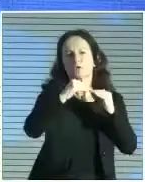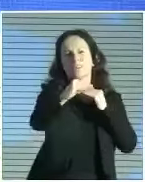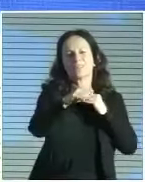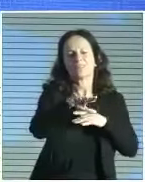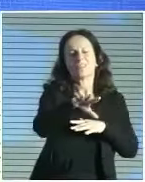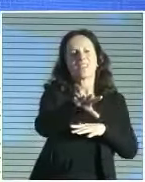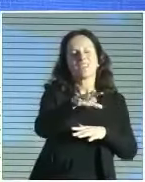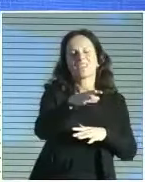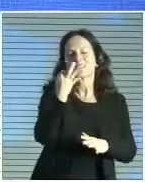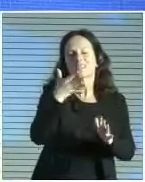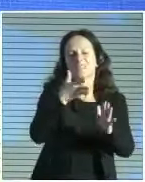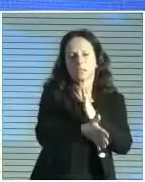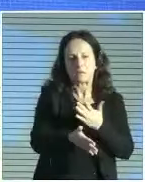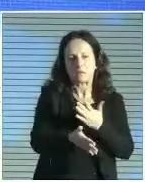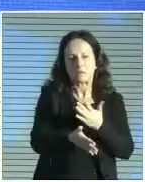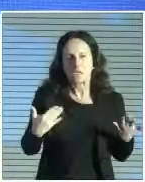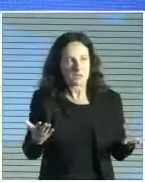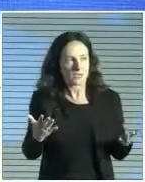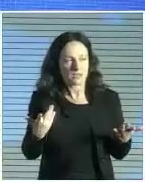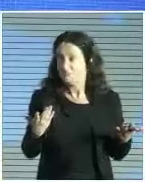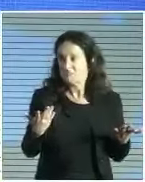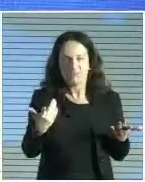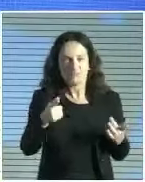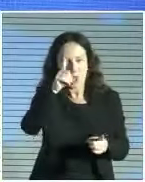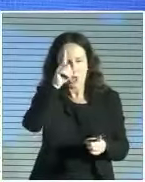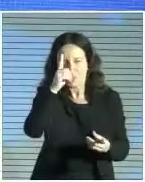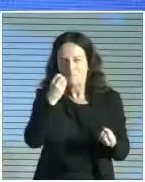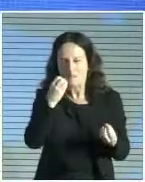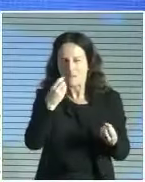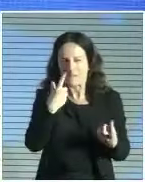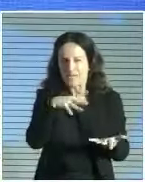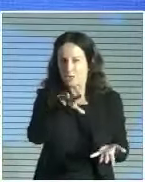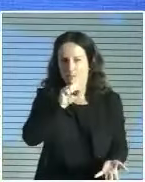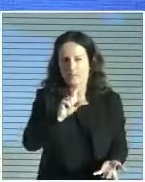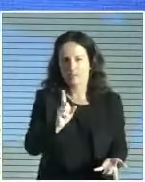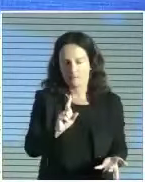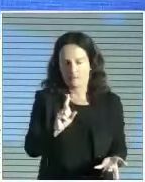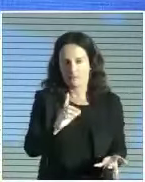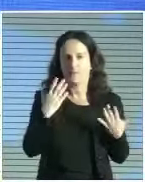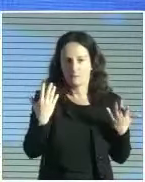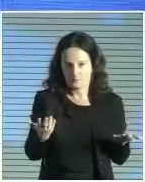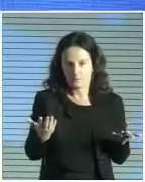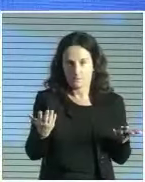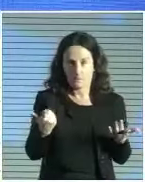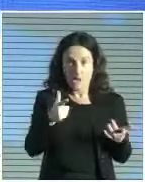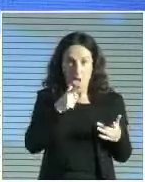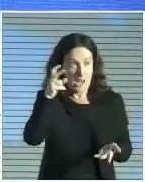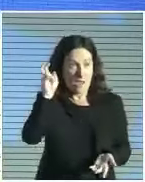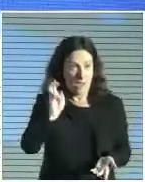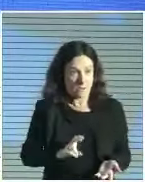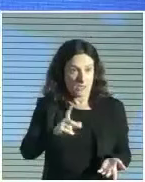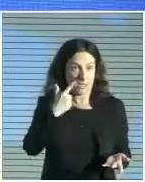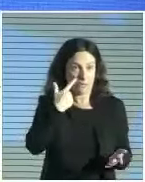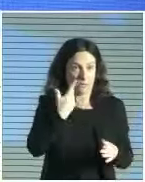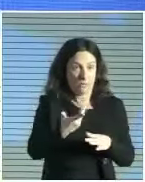And being here, I understand that I know even less than what I thought that I knew when I was coming into Mallorca. And that has been,